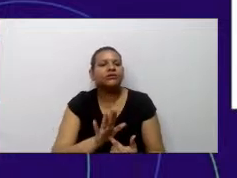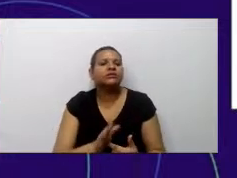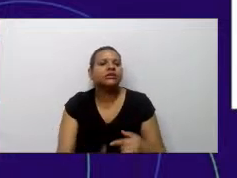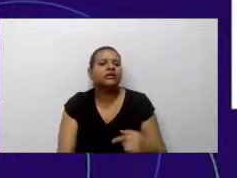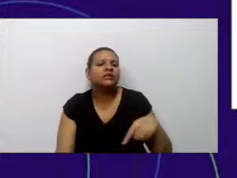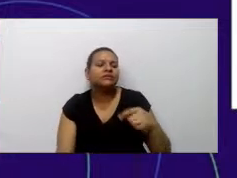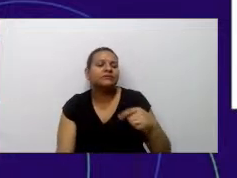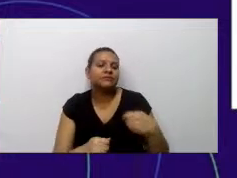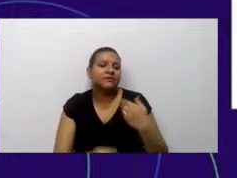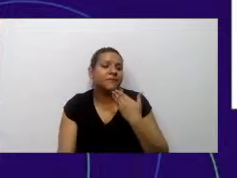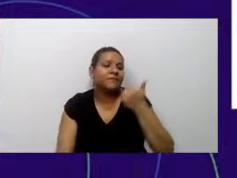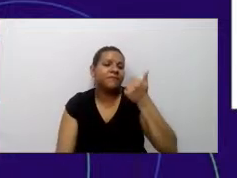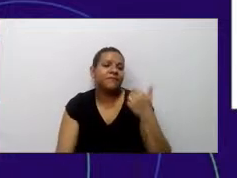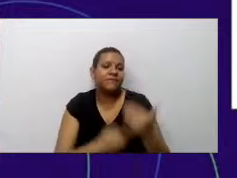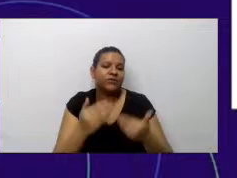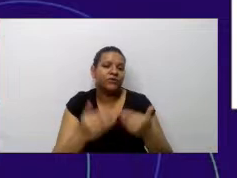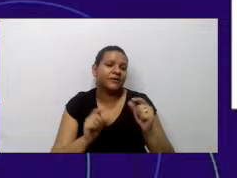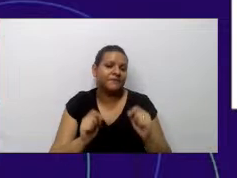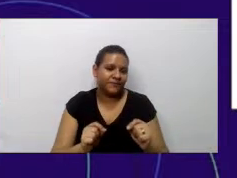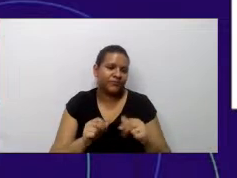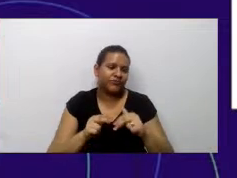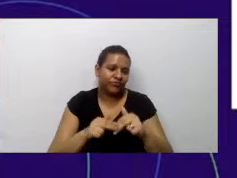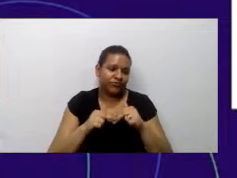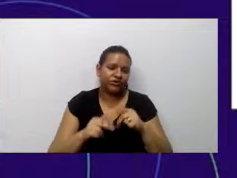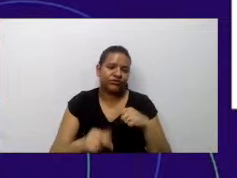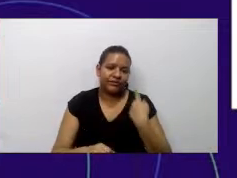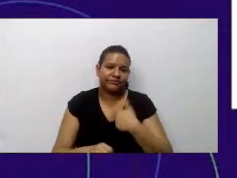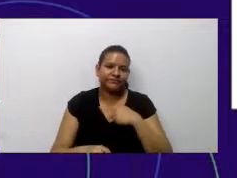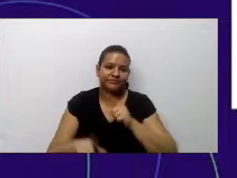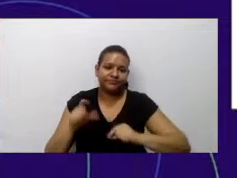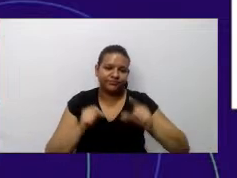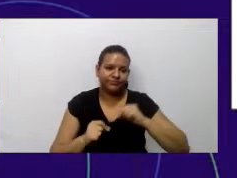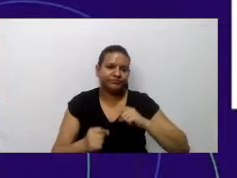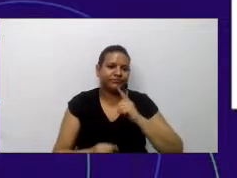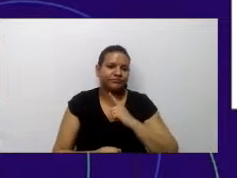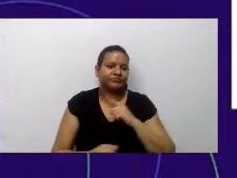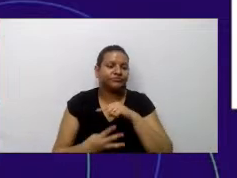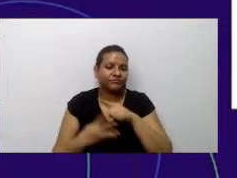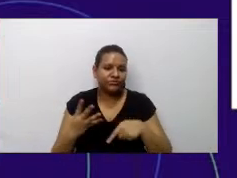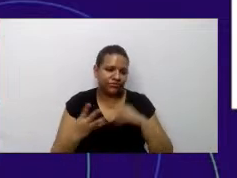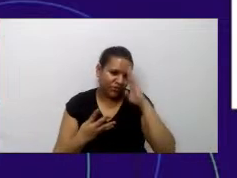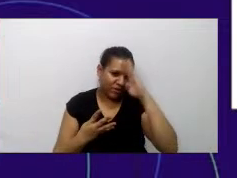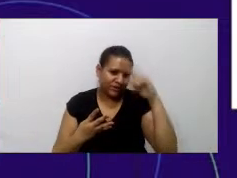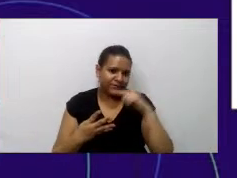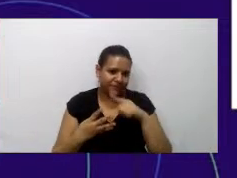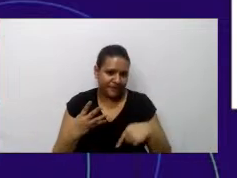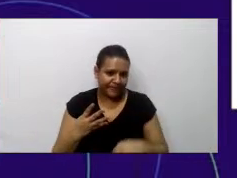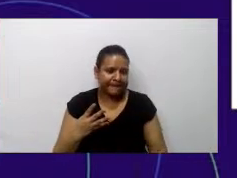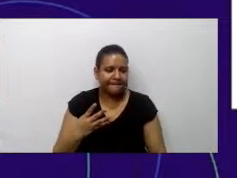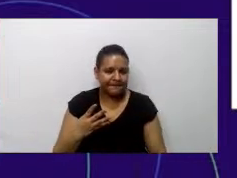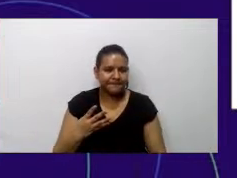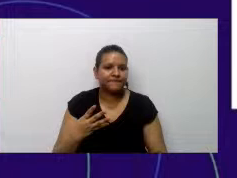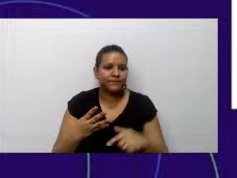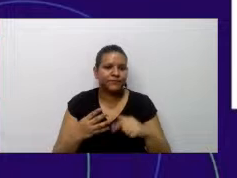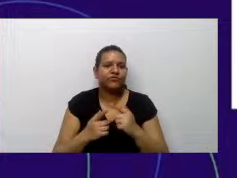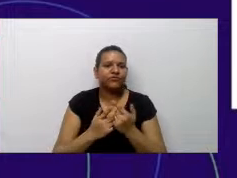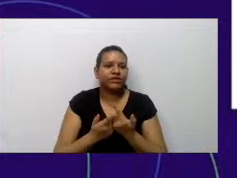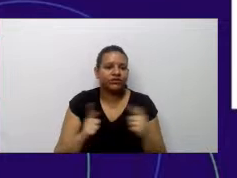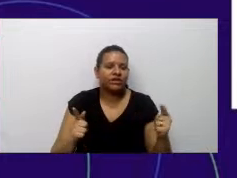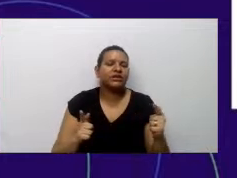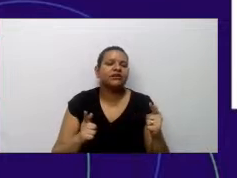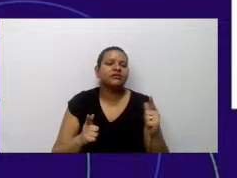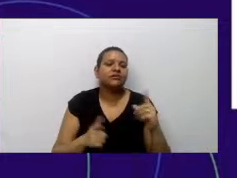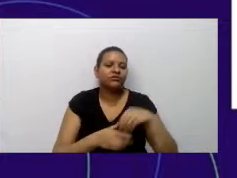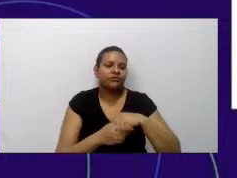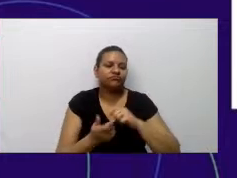we divided in 4 criteria: genre adequacy, grammatical adequacy, vocabulary